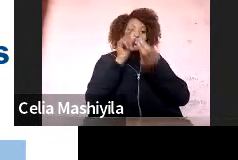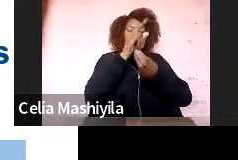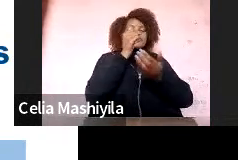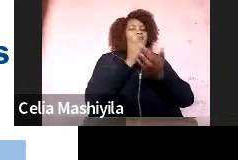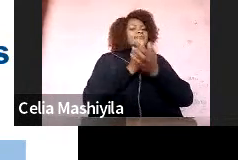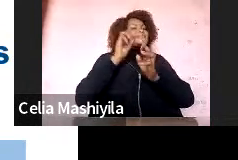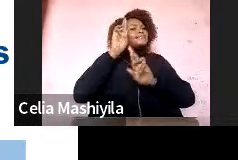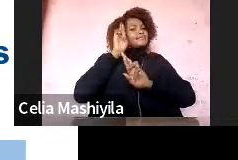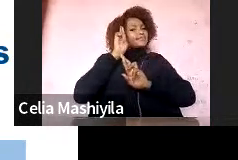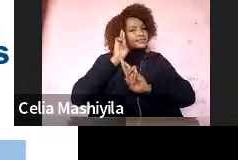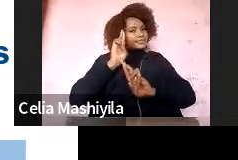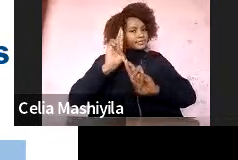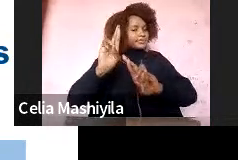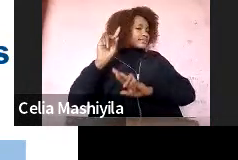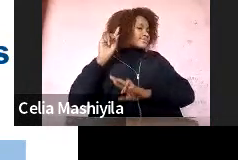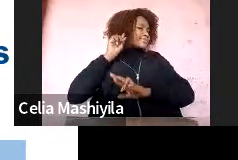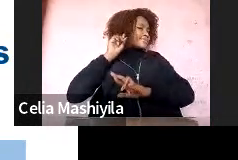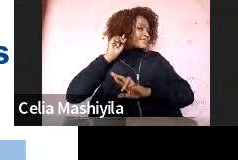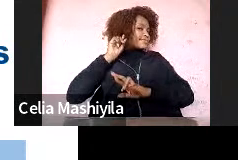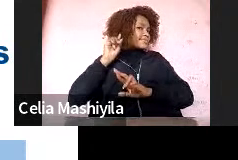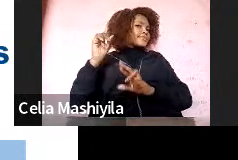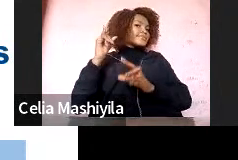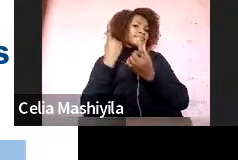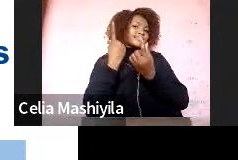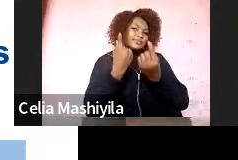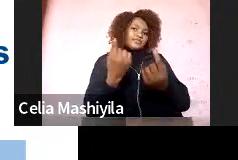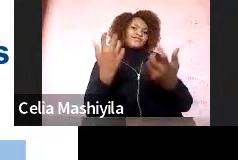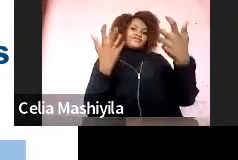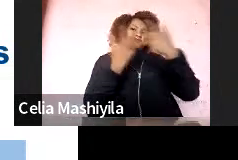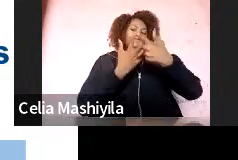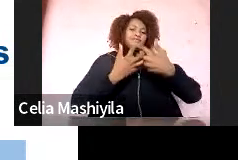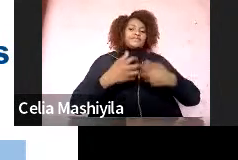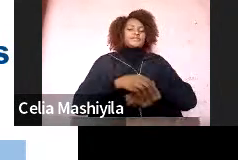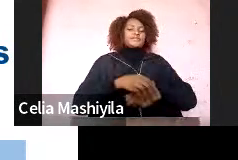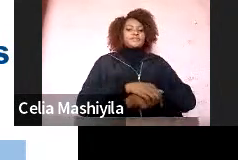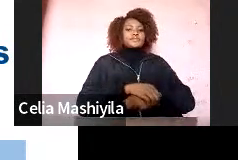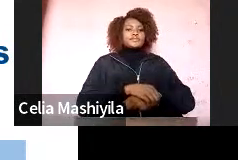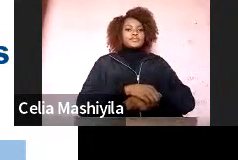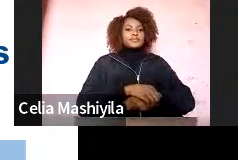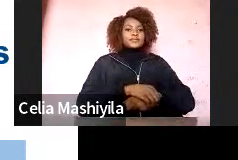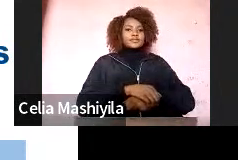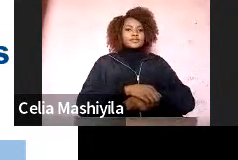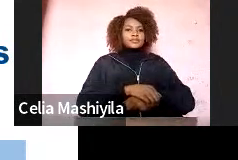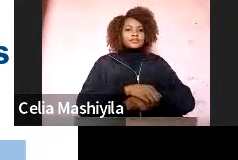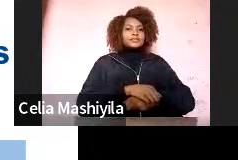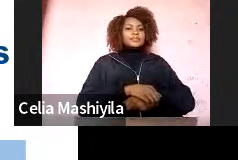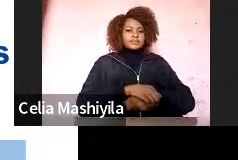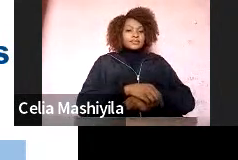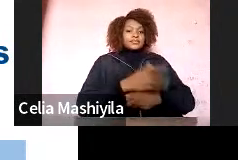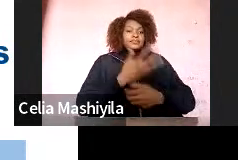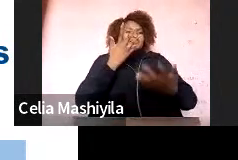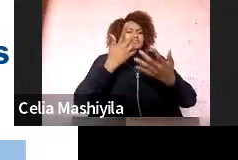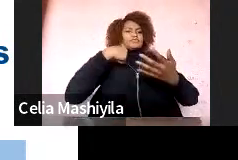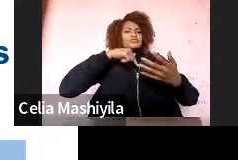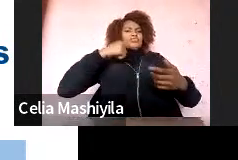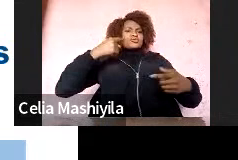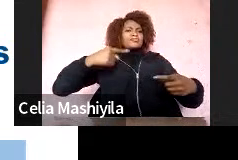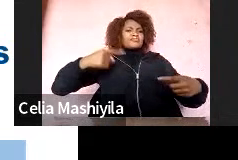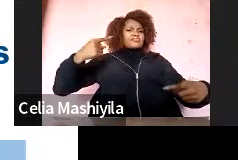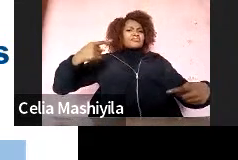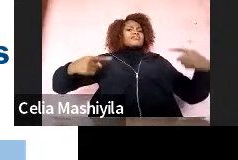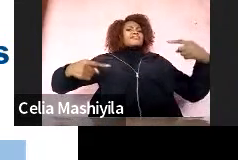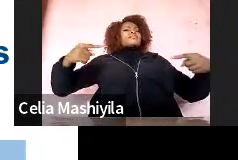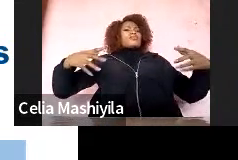they have been done in good faith. And also we are saying, if we argue or we debate, it should be factual, based